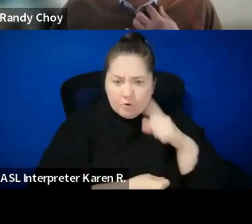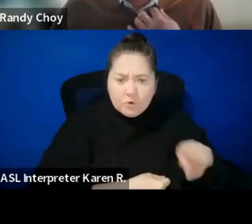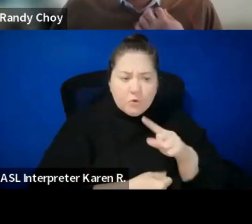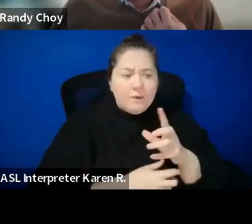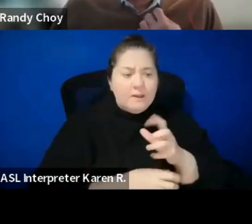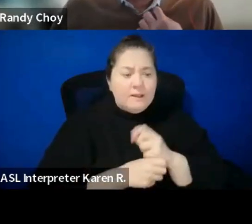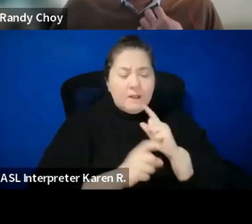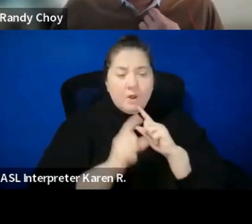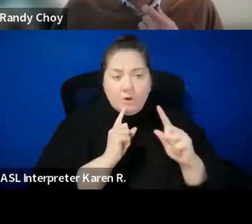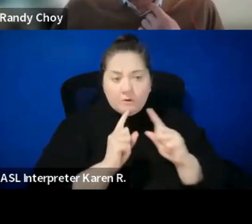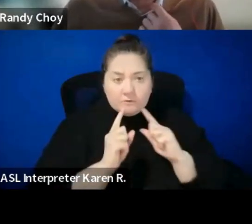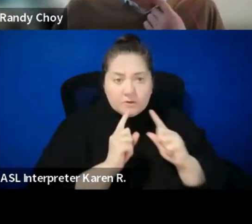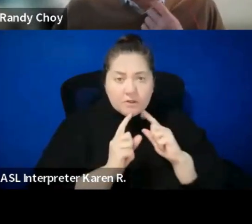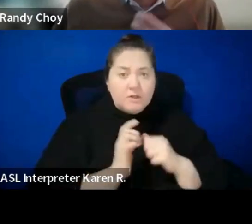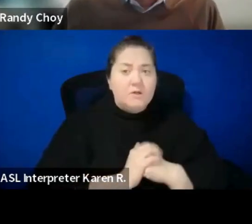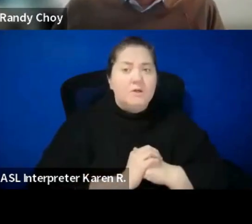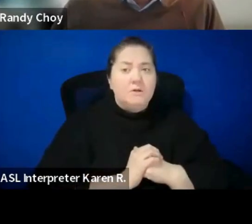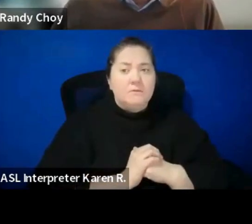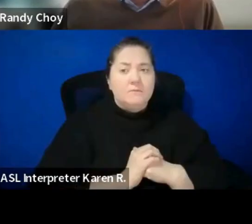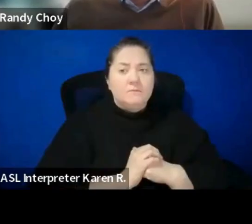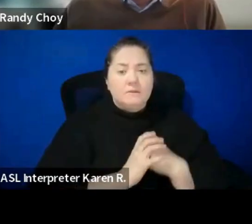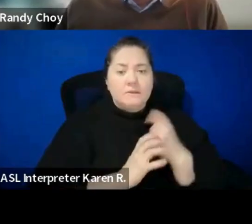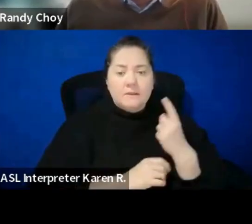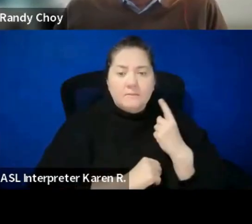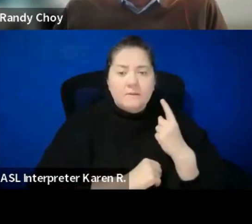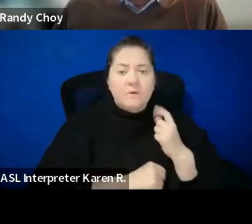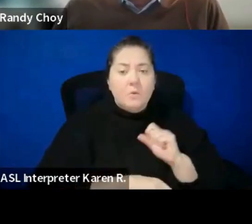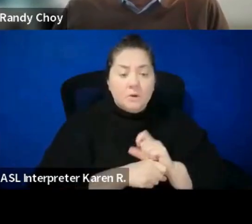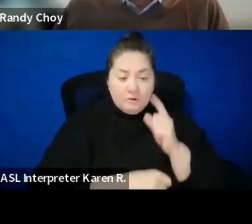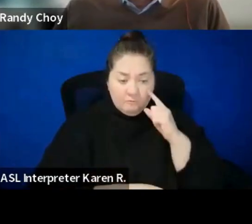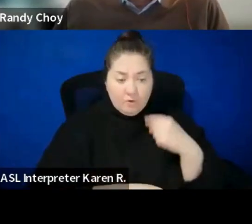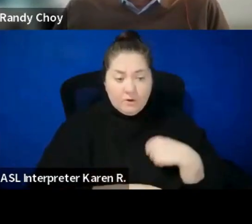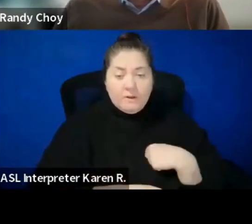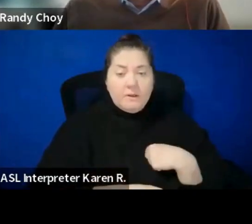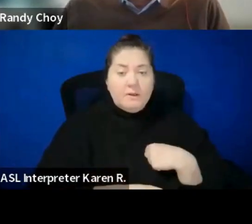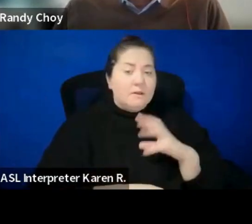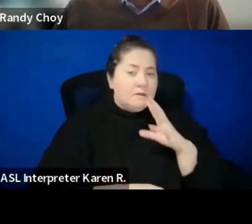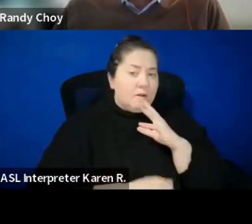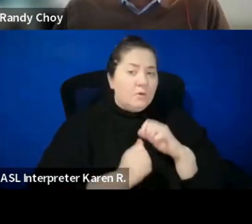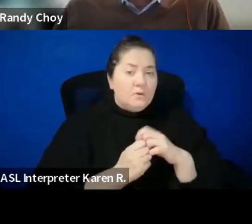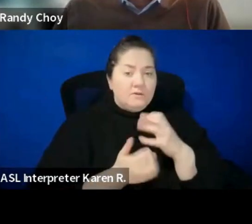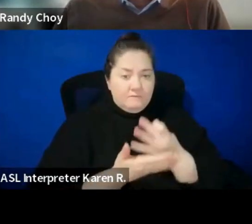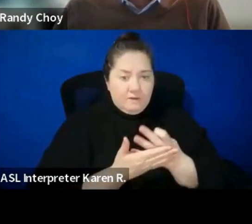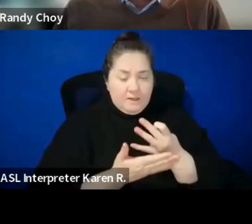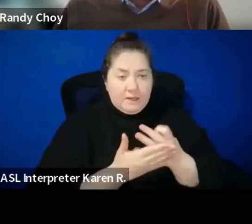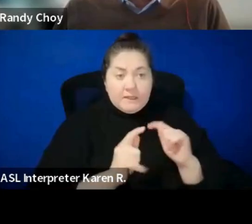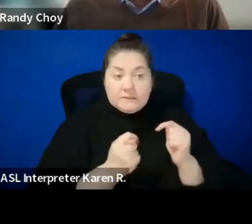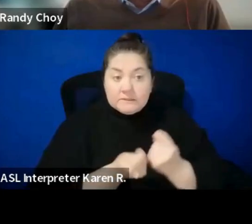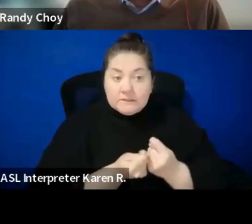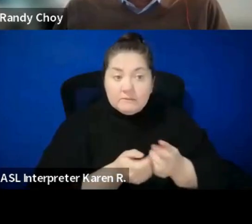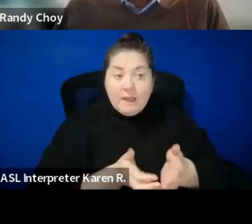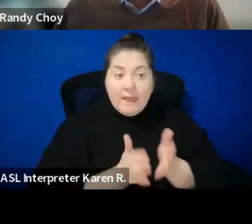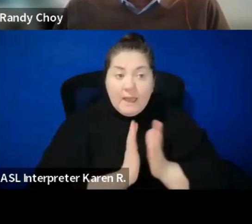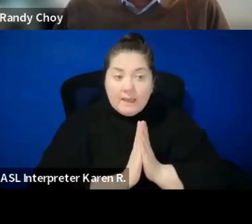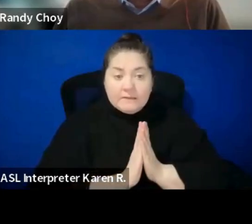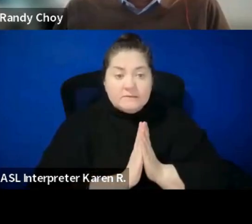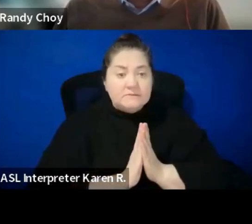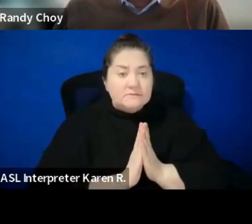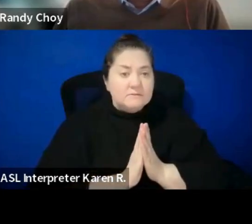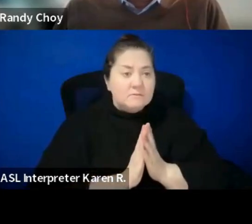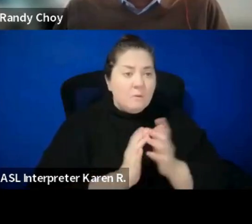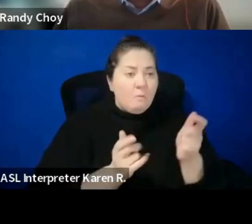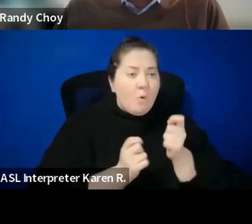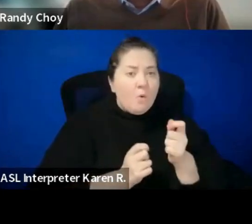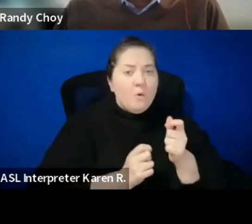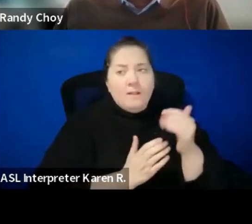that conversation? Something that also has worked for me is talking to the finance team and asking them to pull a list of 10 to